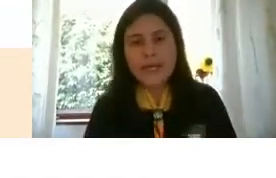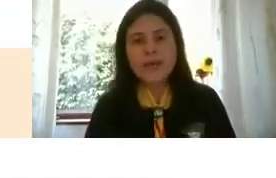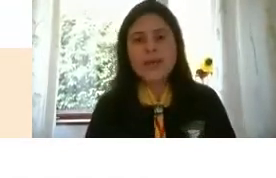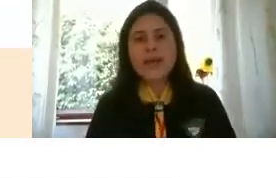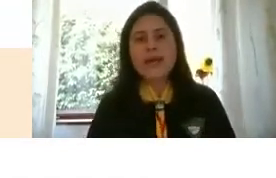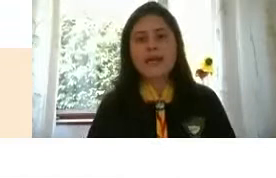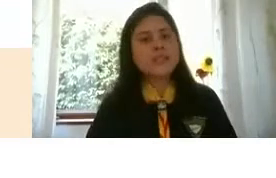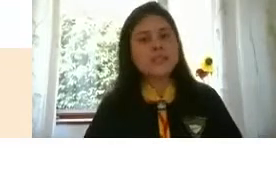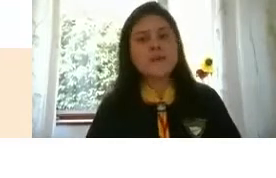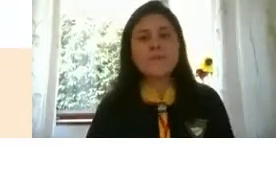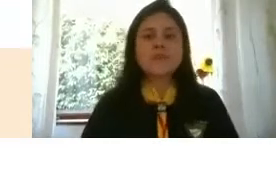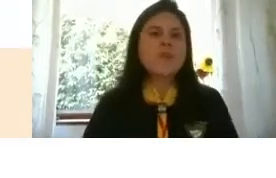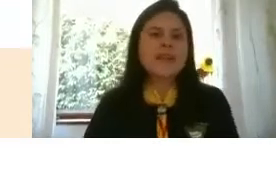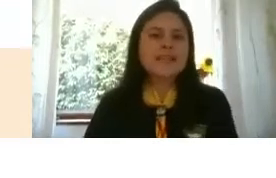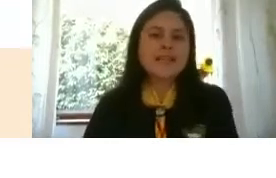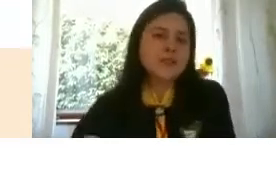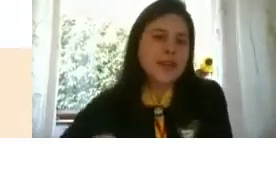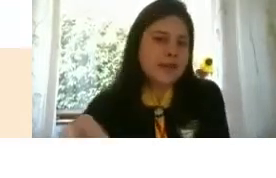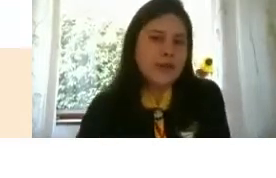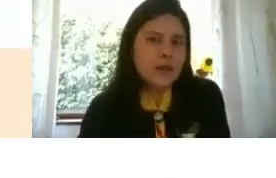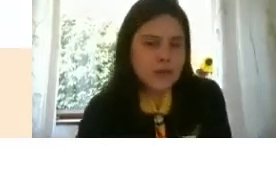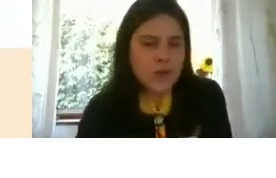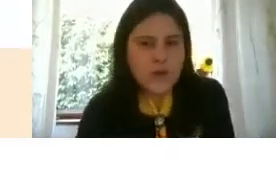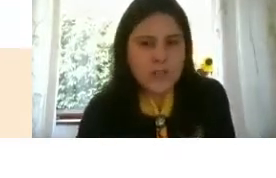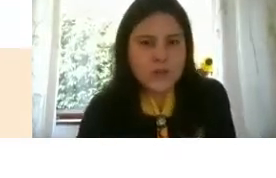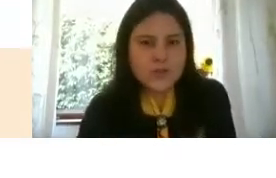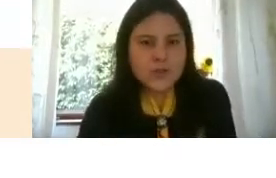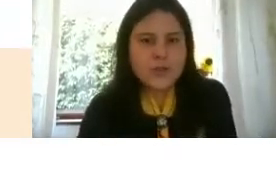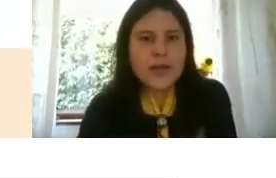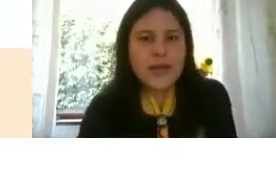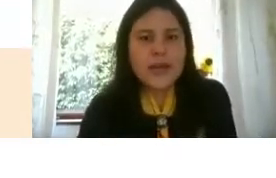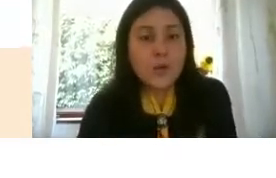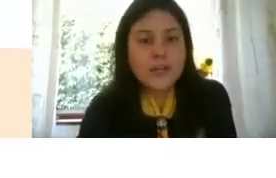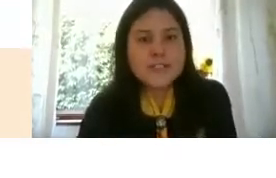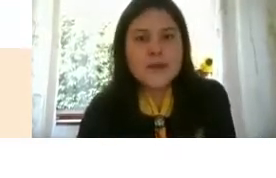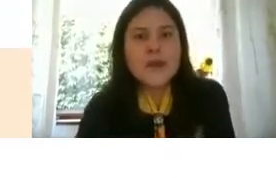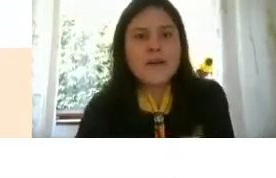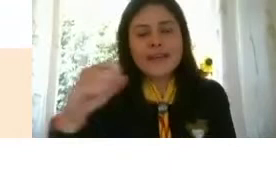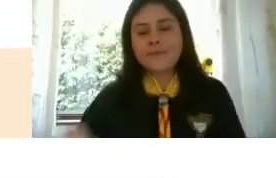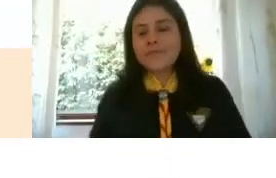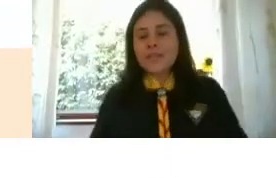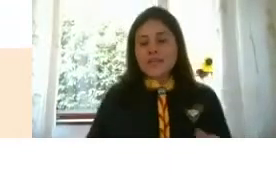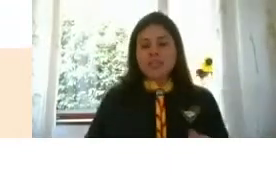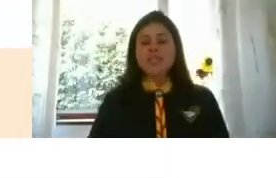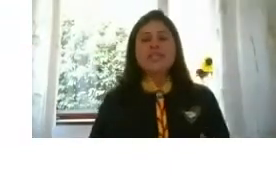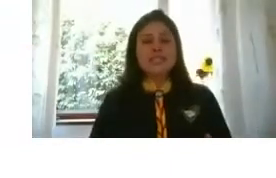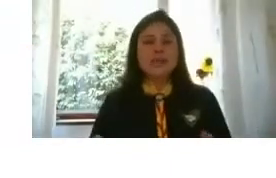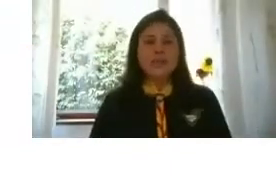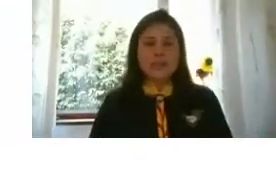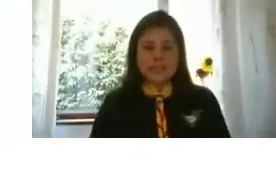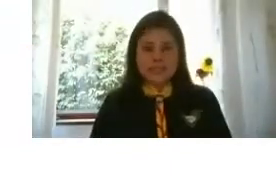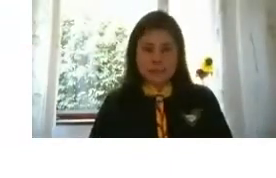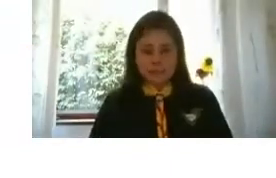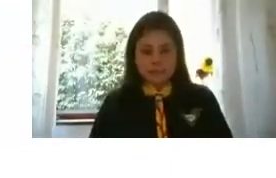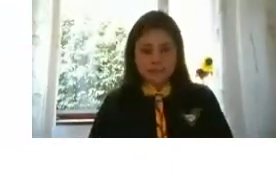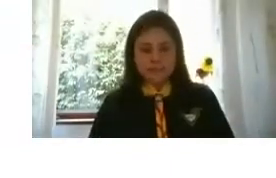here. And so basically today we're gonna be covering those 2 awards. Okay, so let's start with